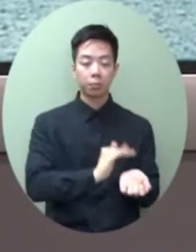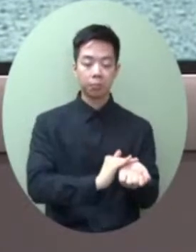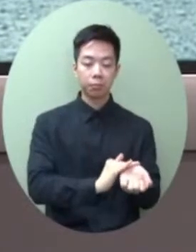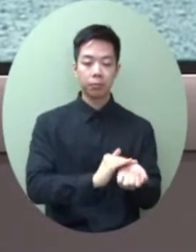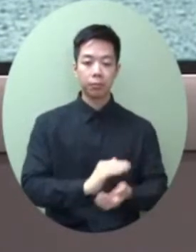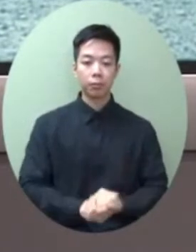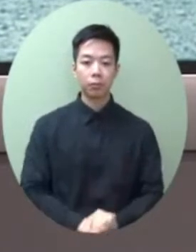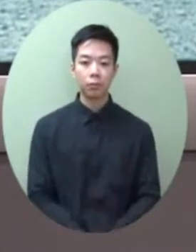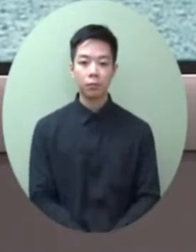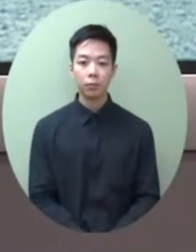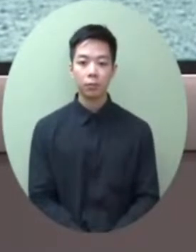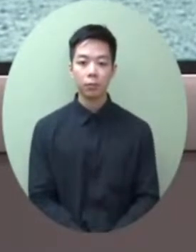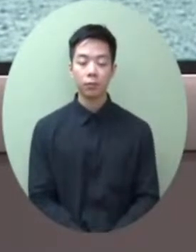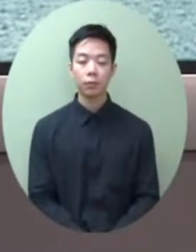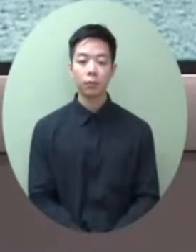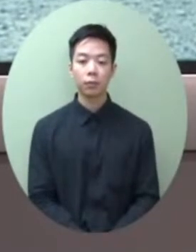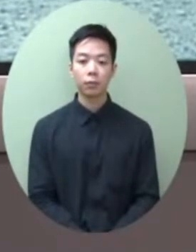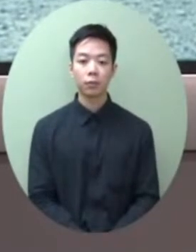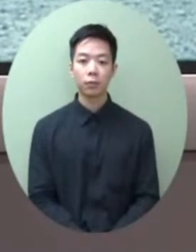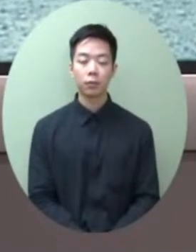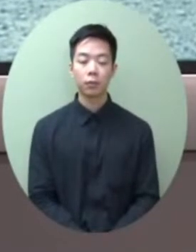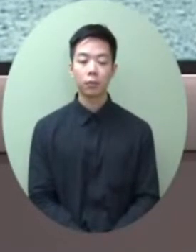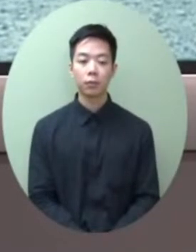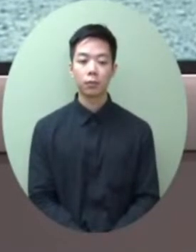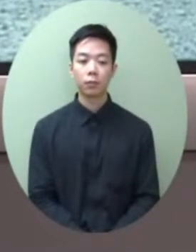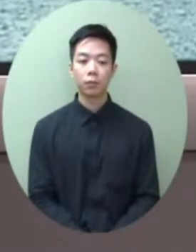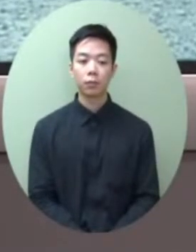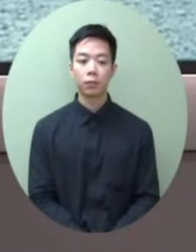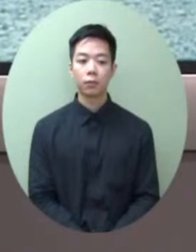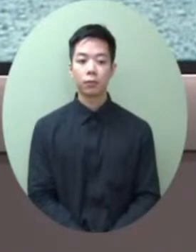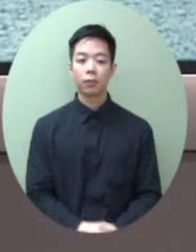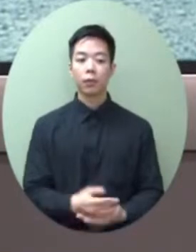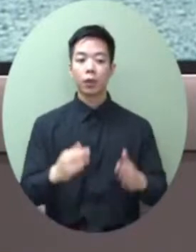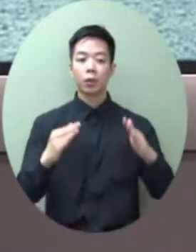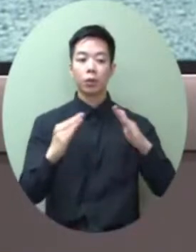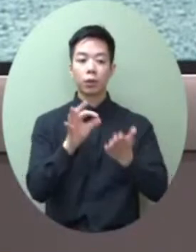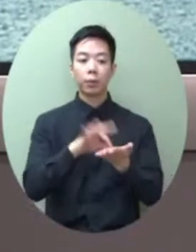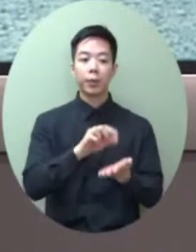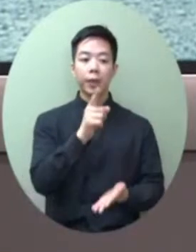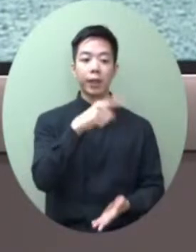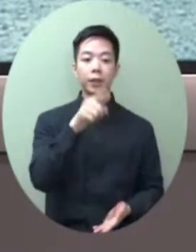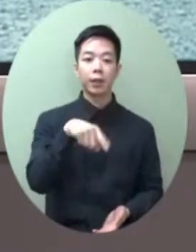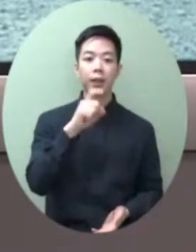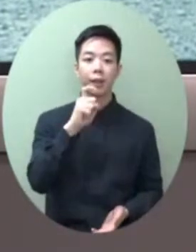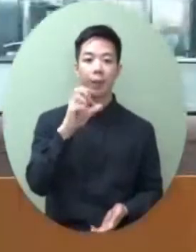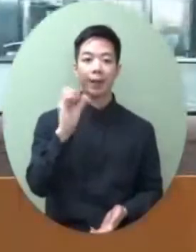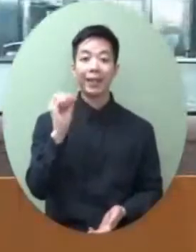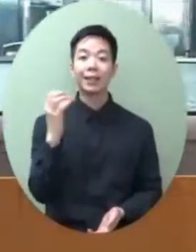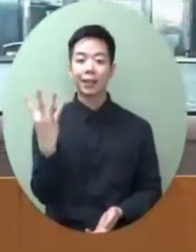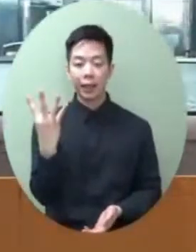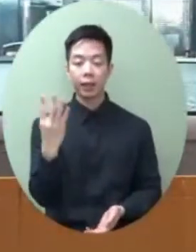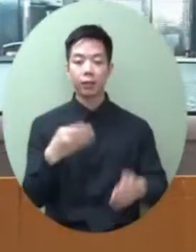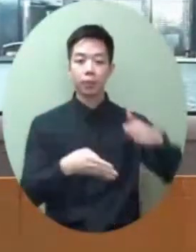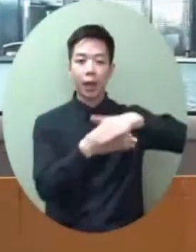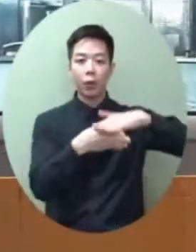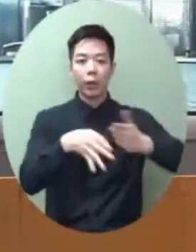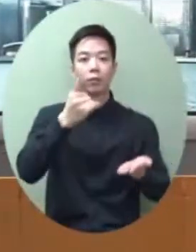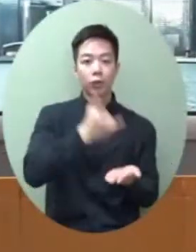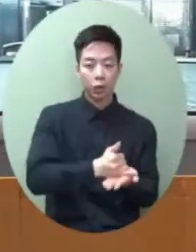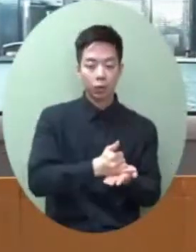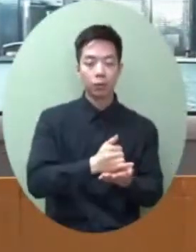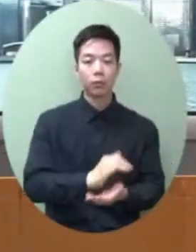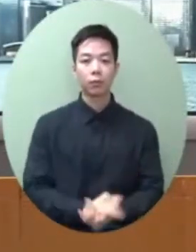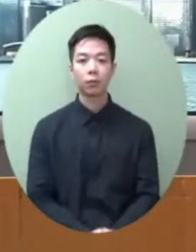1,904 household units are under home quarantine. Okay. So we don't have any